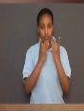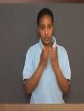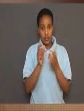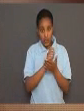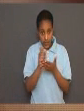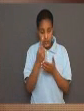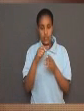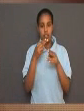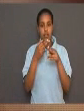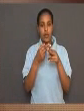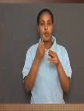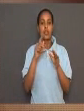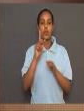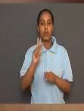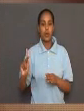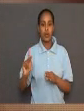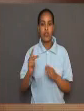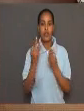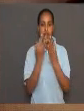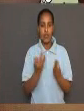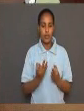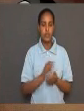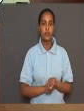the names of the products formed.